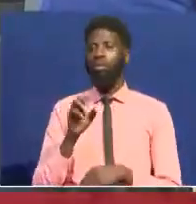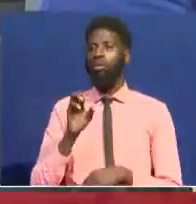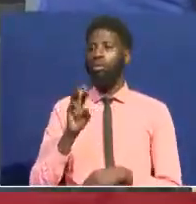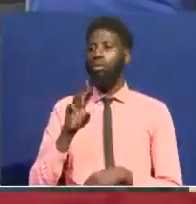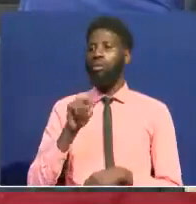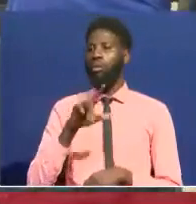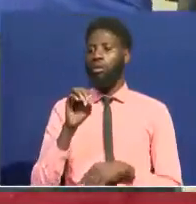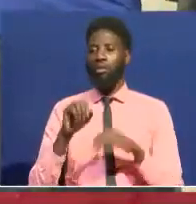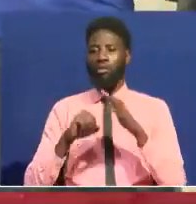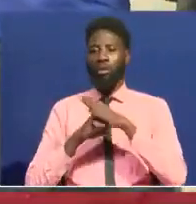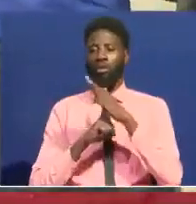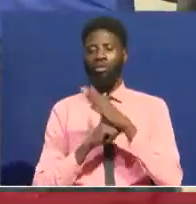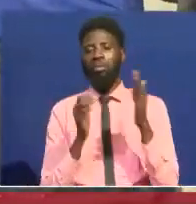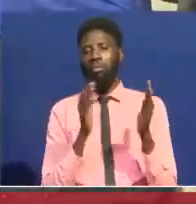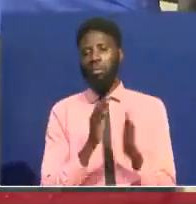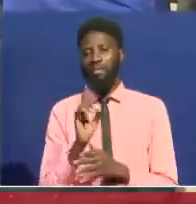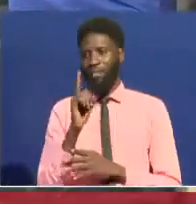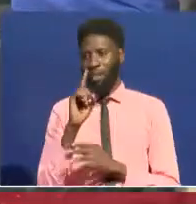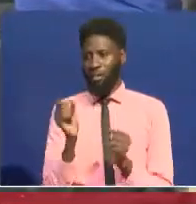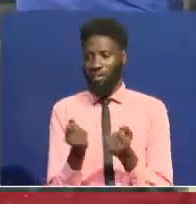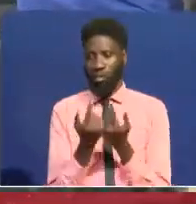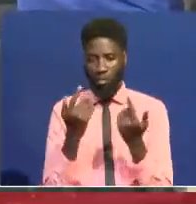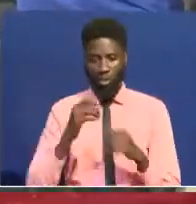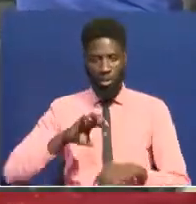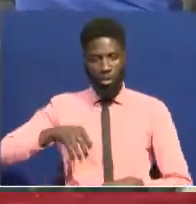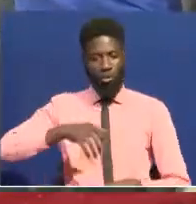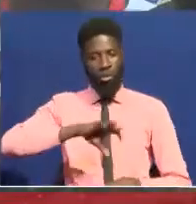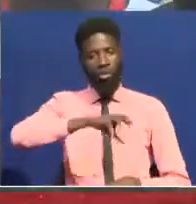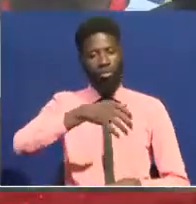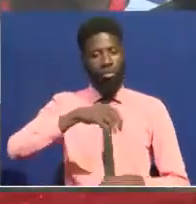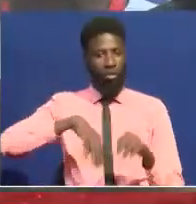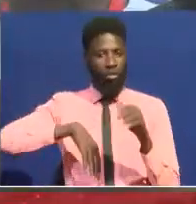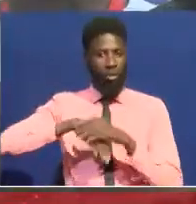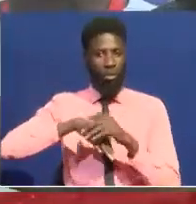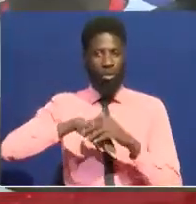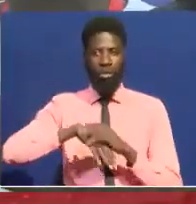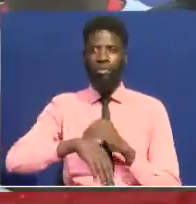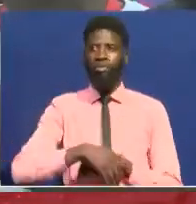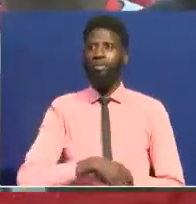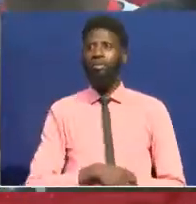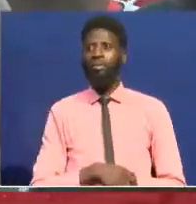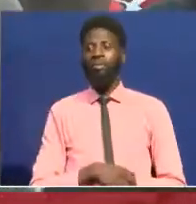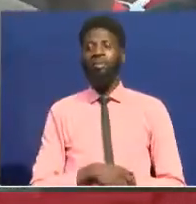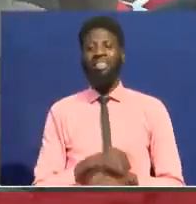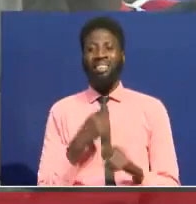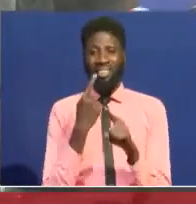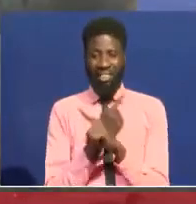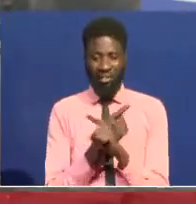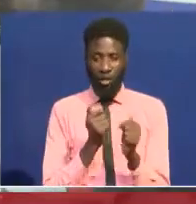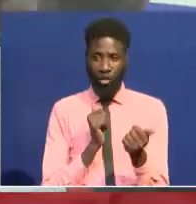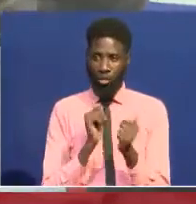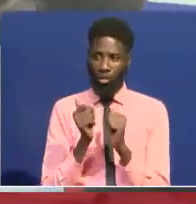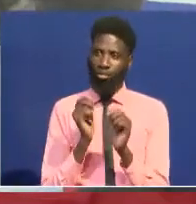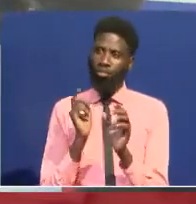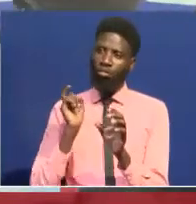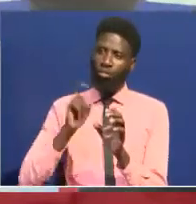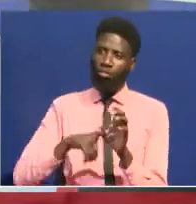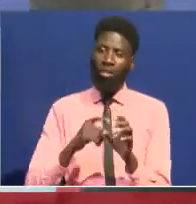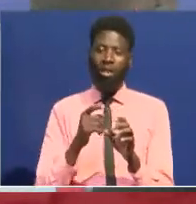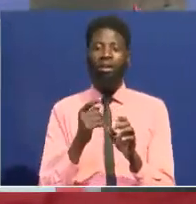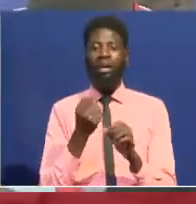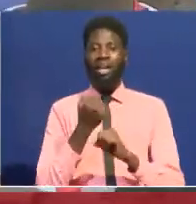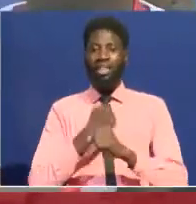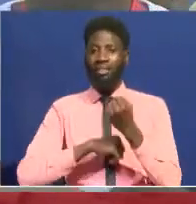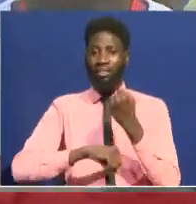region. The first event was the Inter-County Soccer Tournament. We venture into other disciplines. And by the way, these activities are not